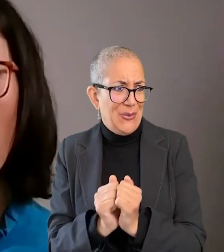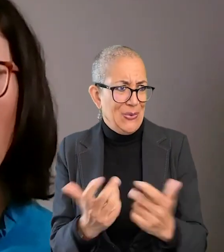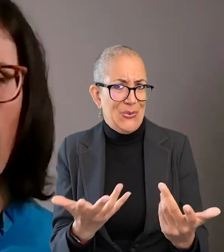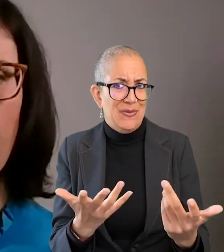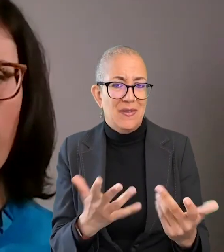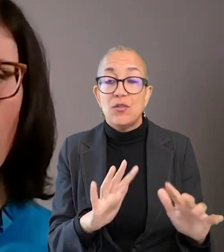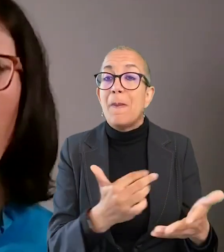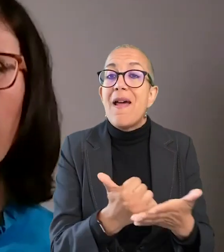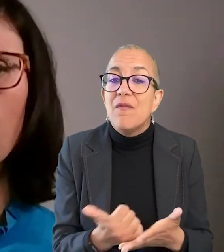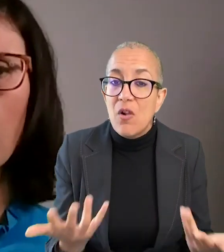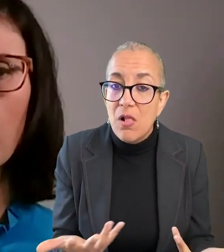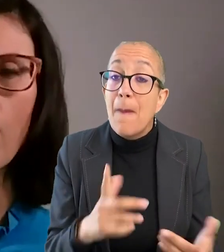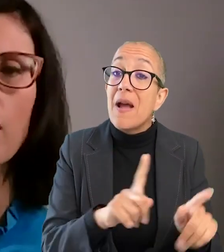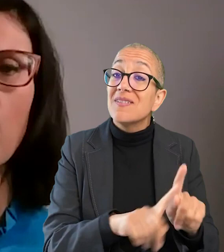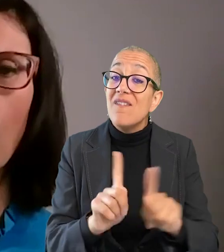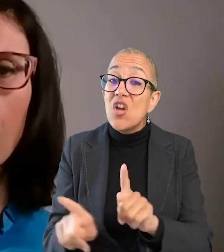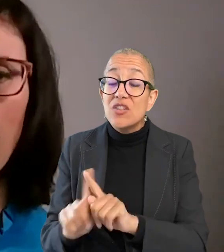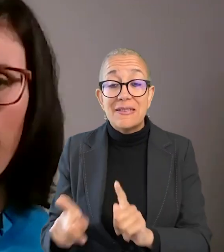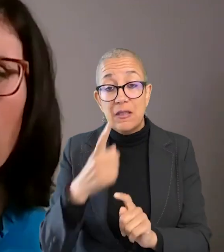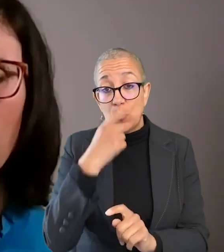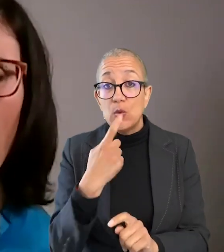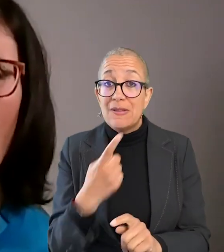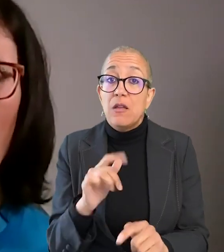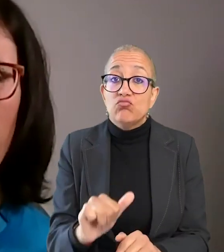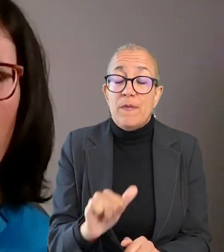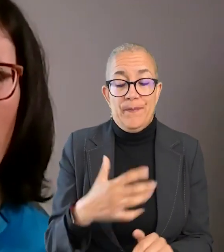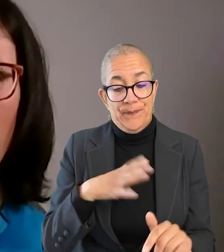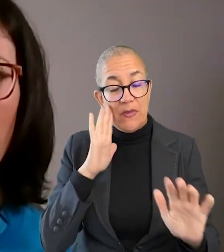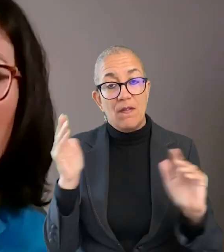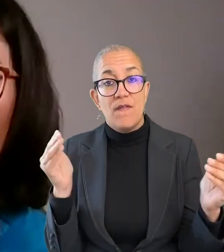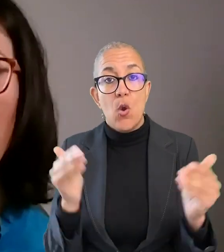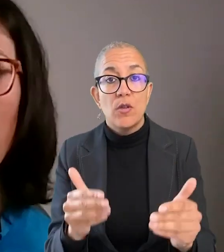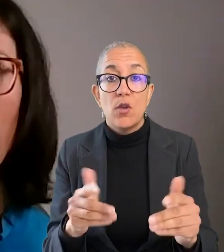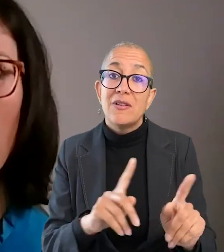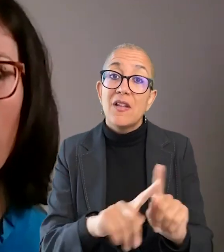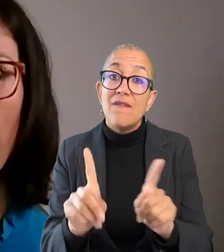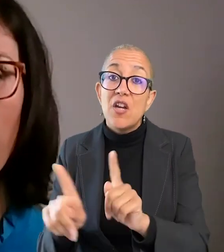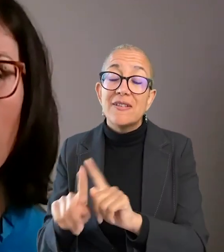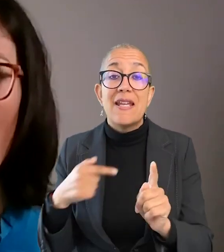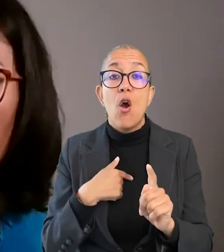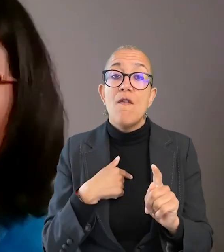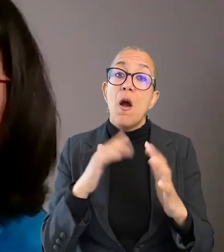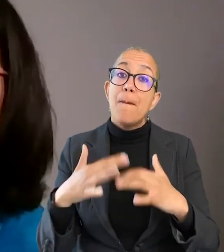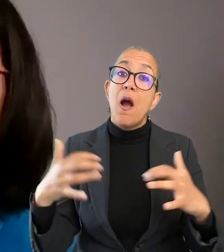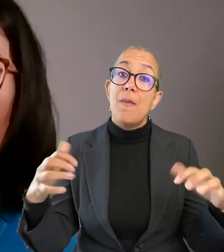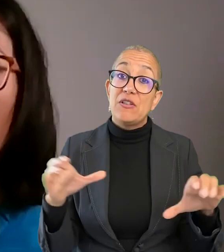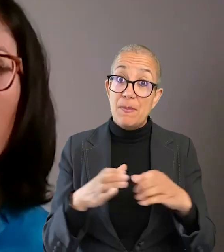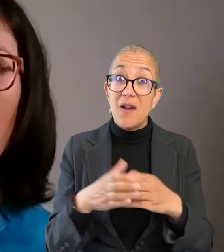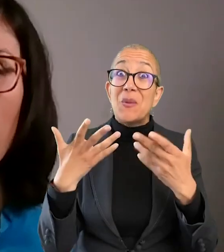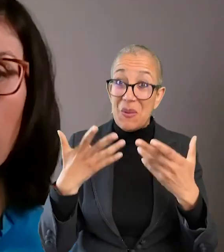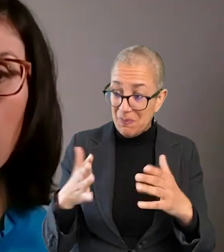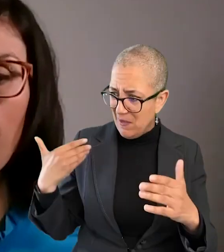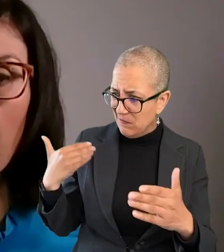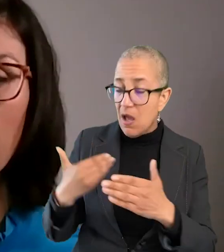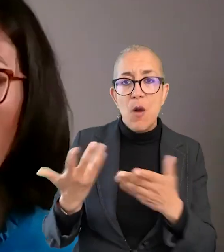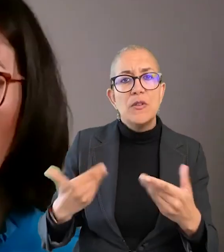very helpful. But on diversity, we could say, right, let's just focus on the diversity of our parliamentary party. And that's what we did for a number of years. I was part